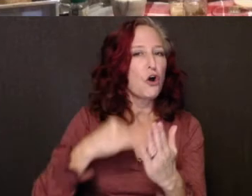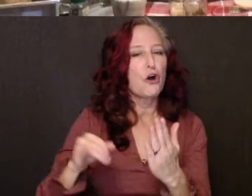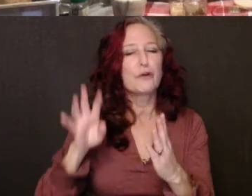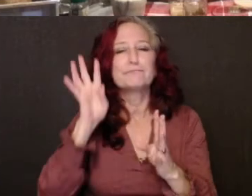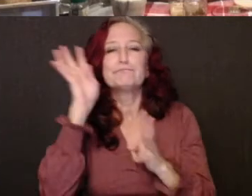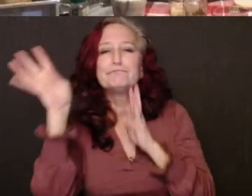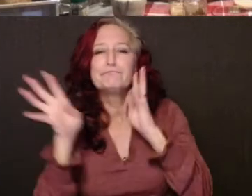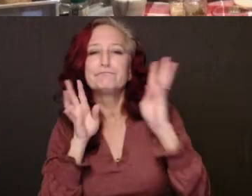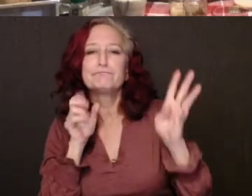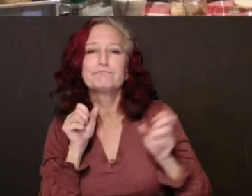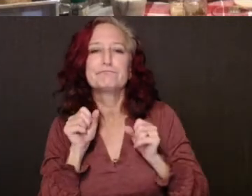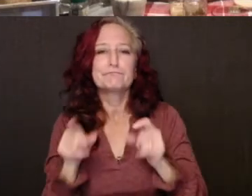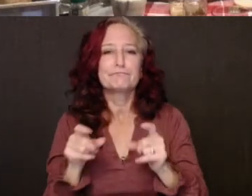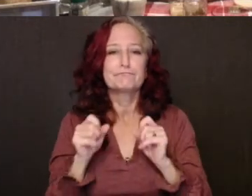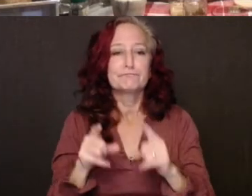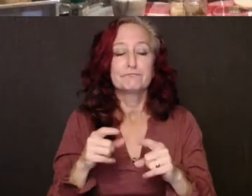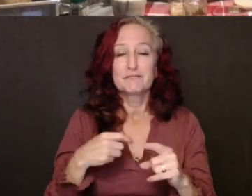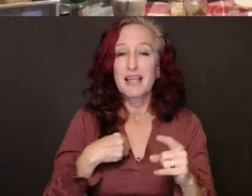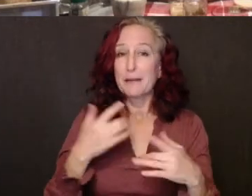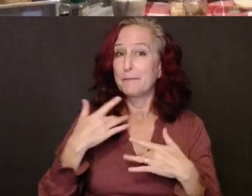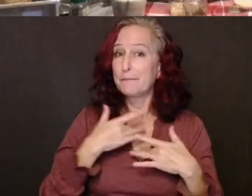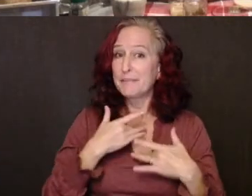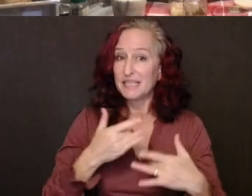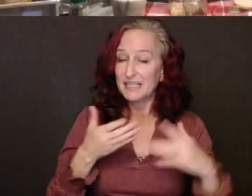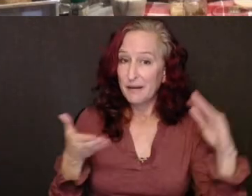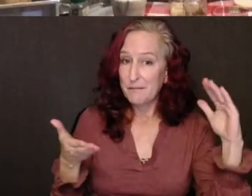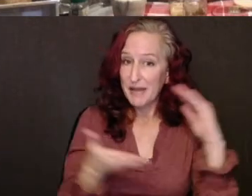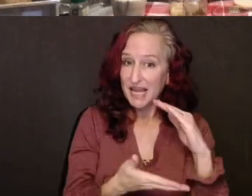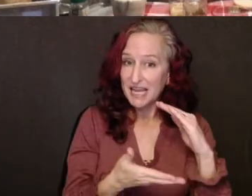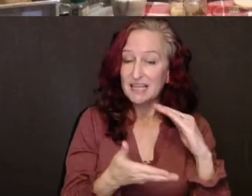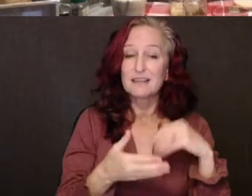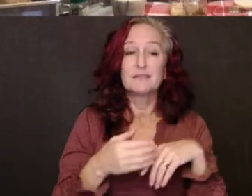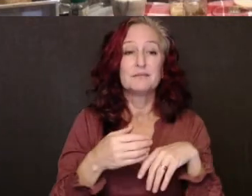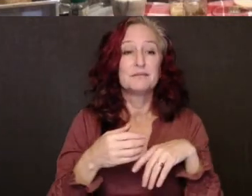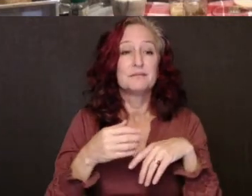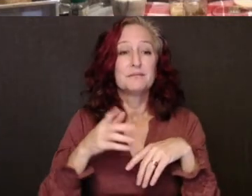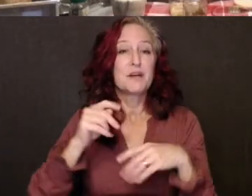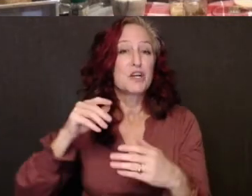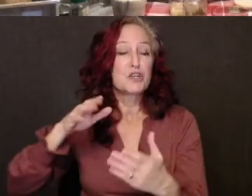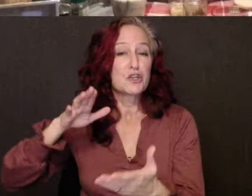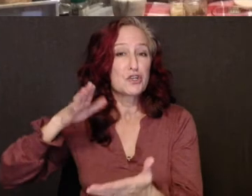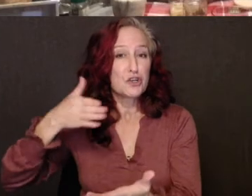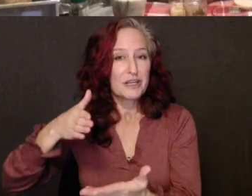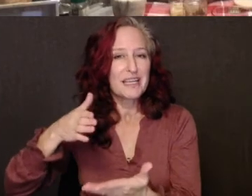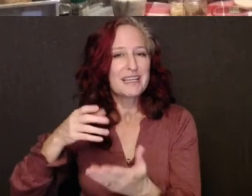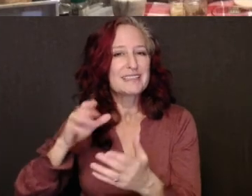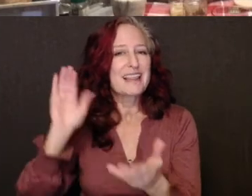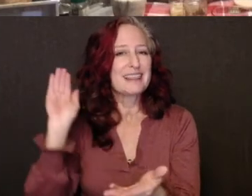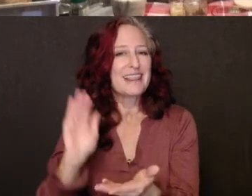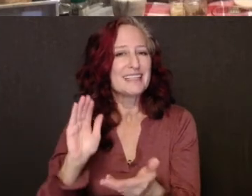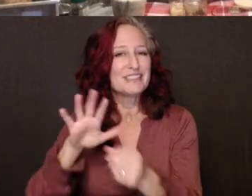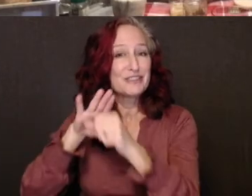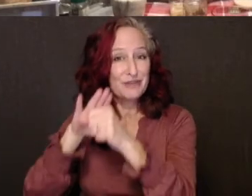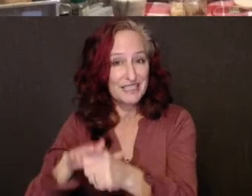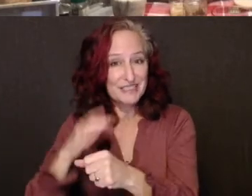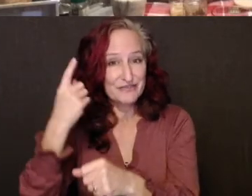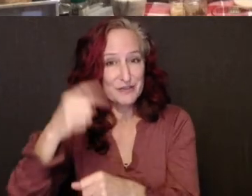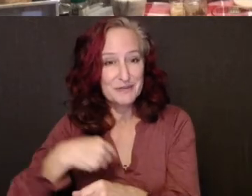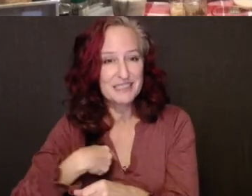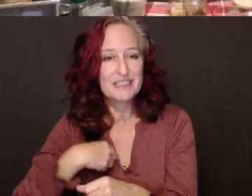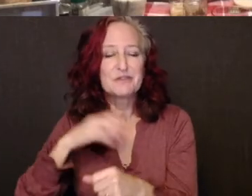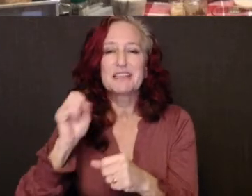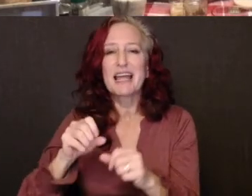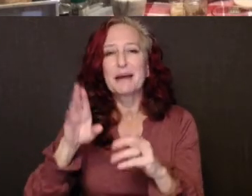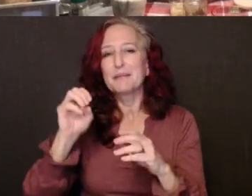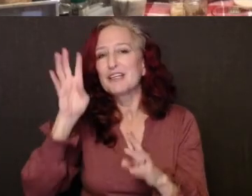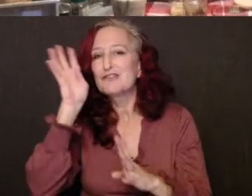vegan ingredients? Yeah, I would say definitely. And like, it's exactly what you said. I think it's spot on where like, I think